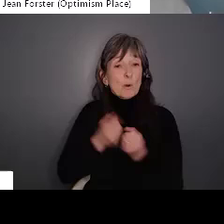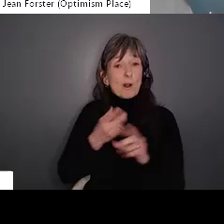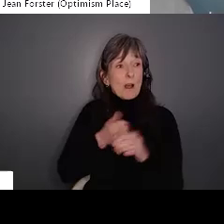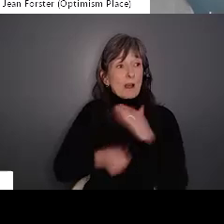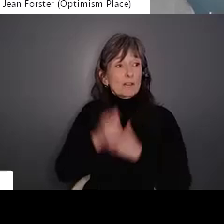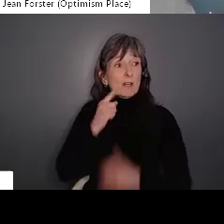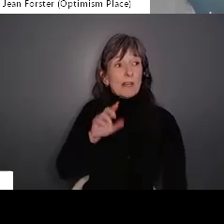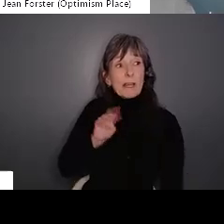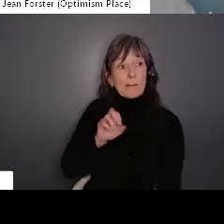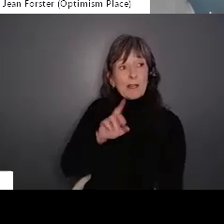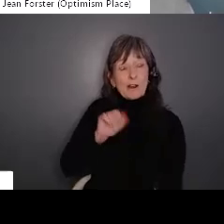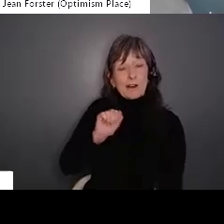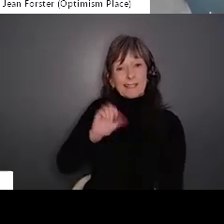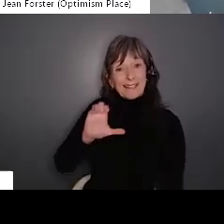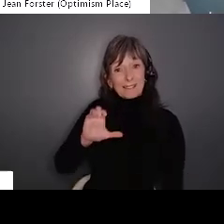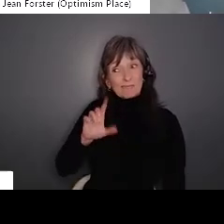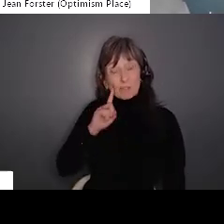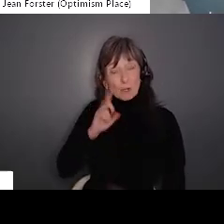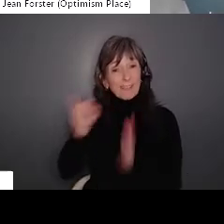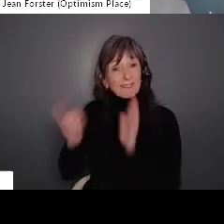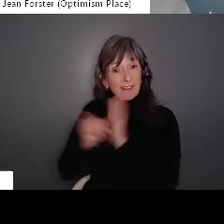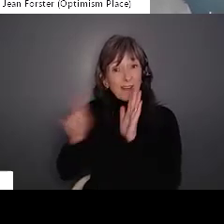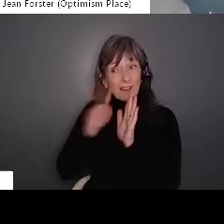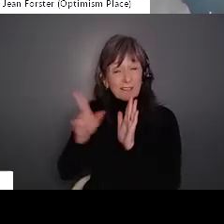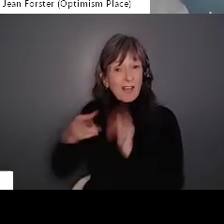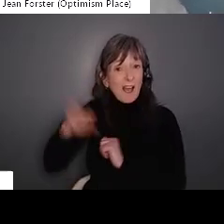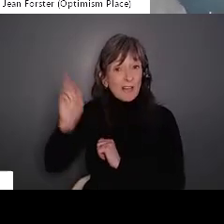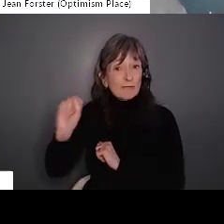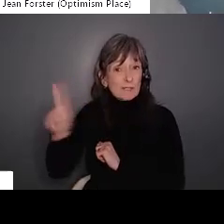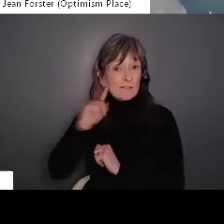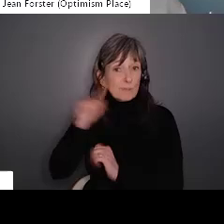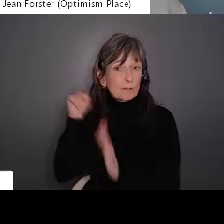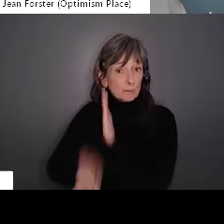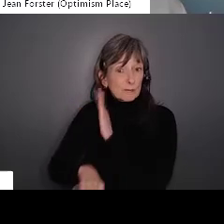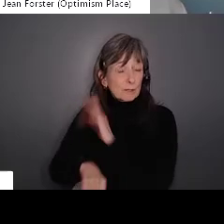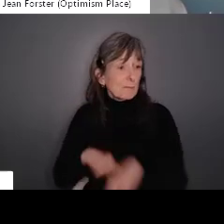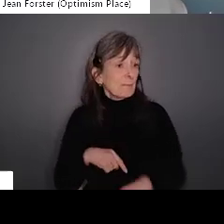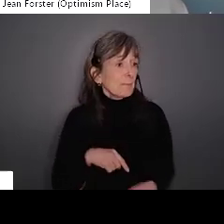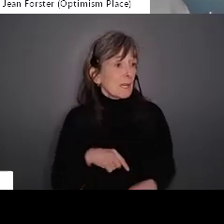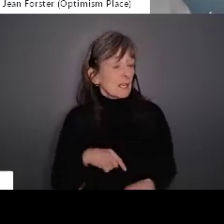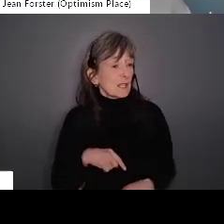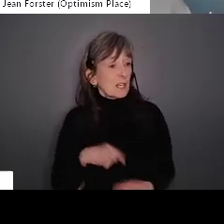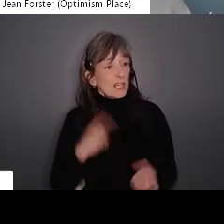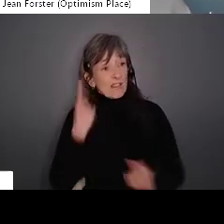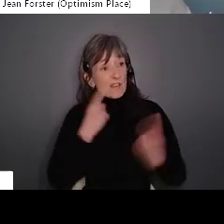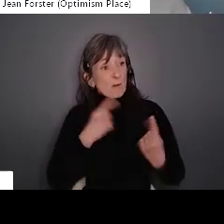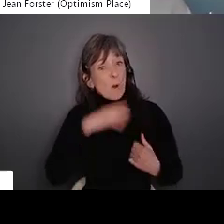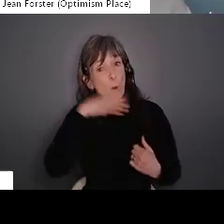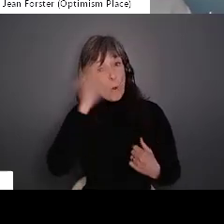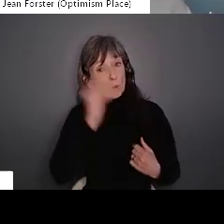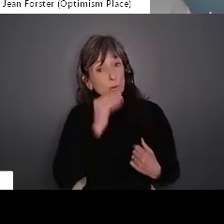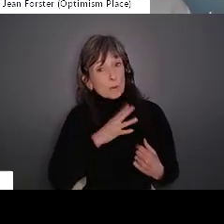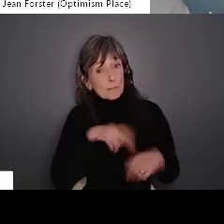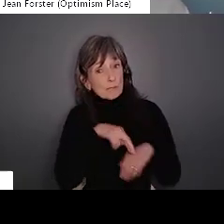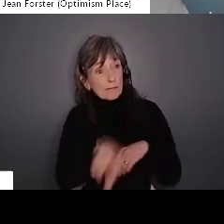of domestic homicide. To date, no older women, thinking of older women as 55 plus, have been referred